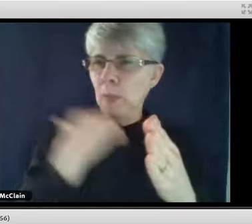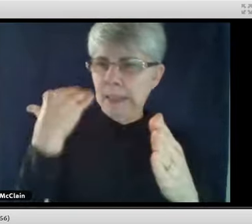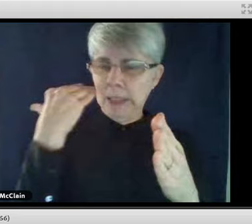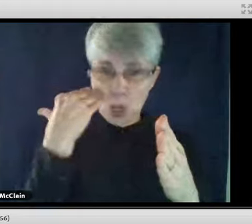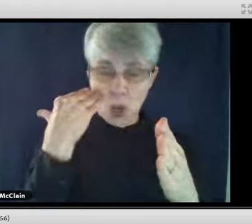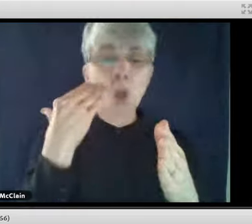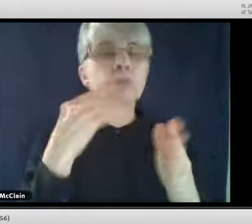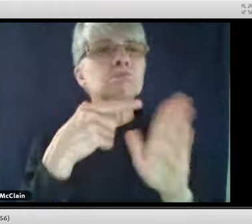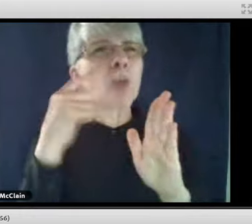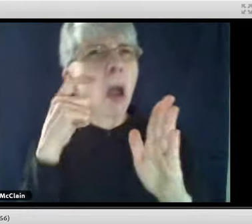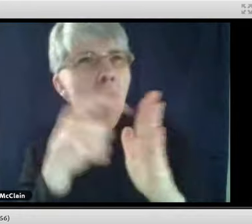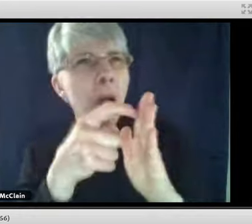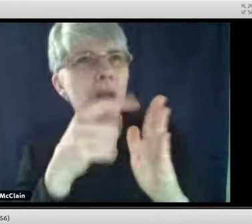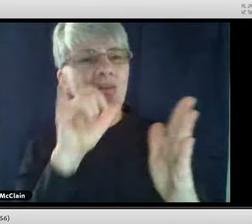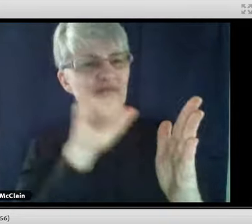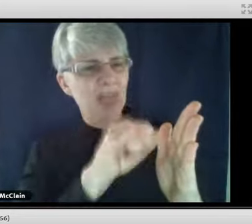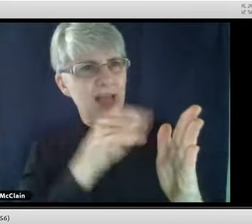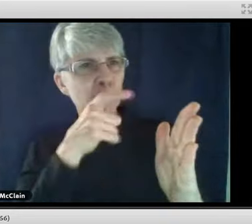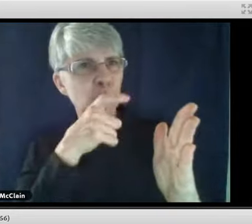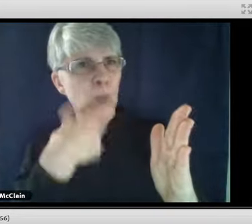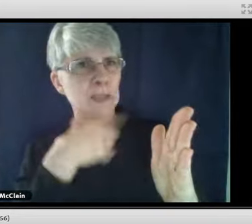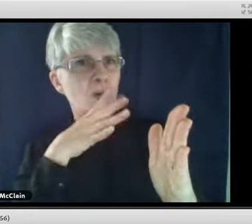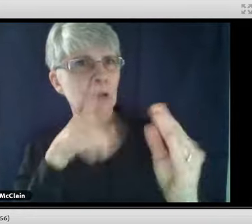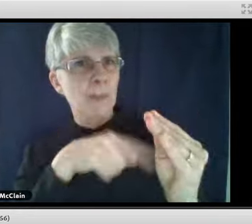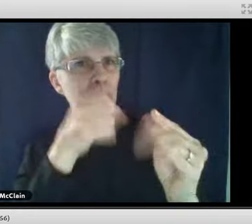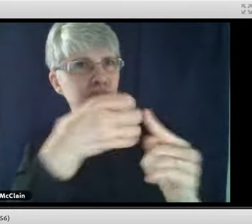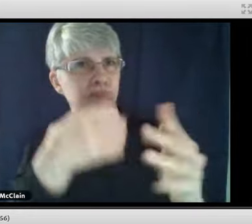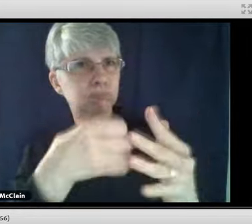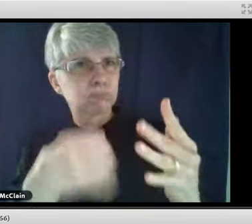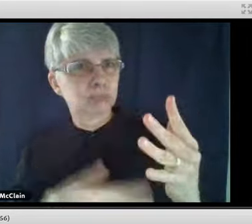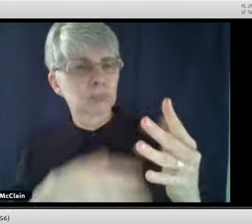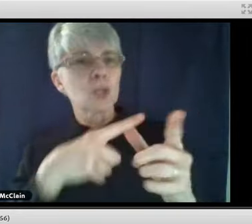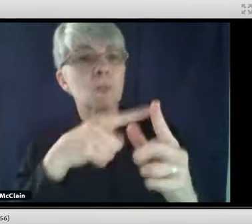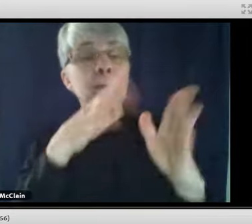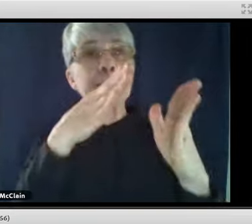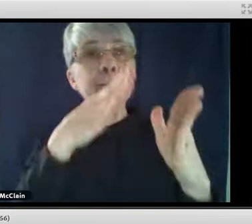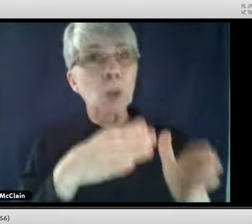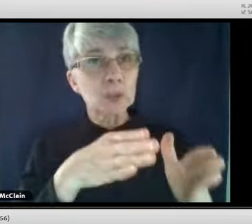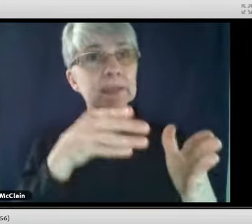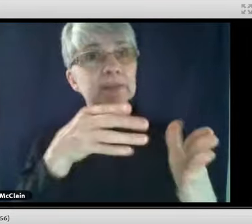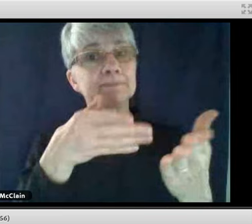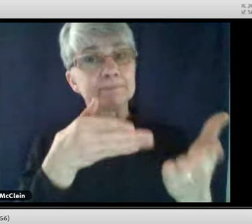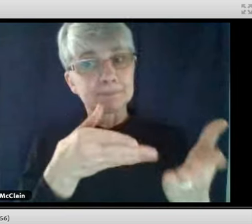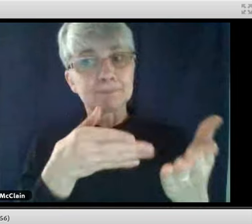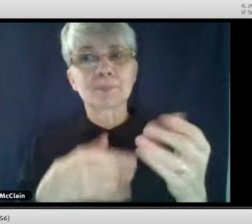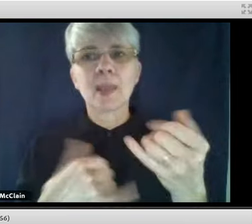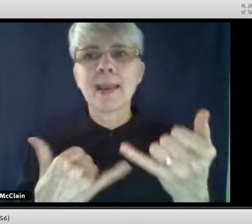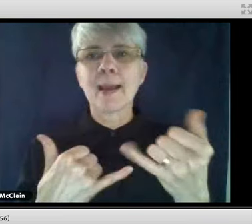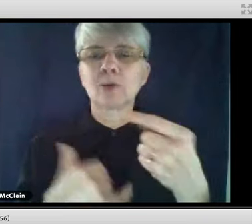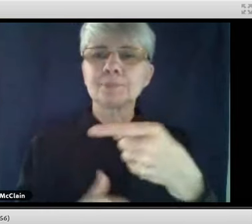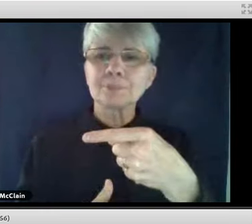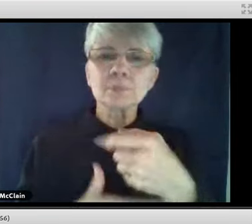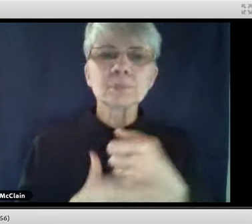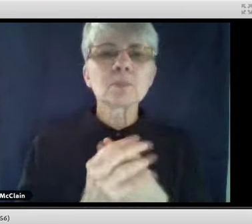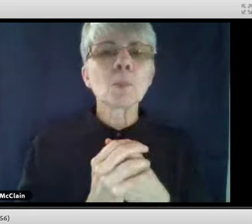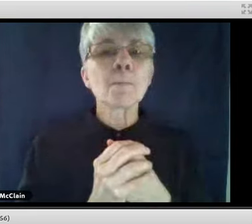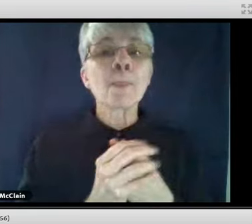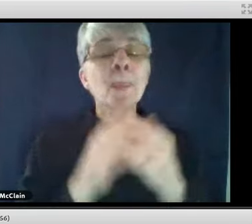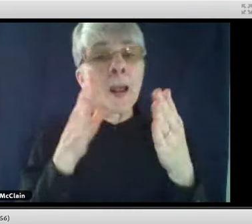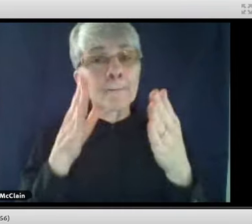uniquely identify who we're talking about. Okay. All right. So she's a person entity. Now, this